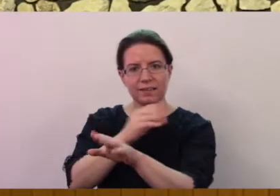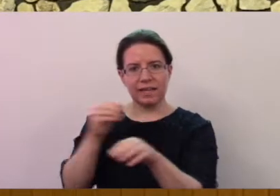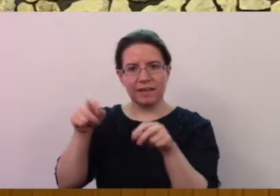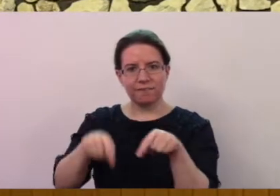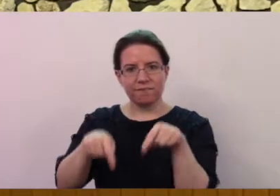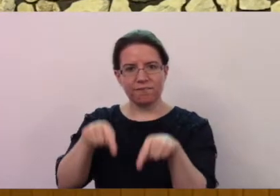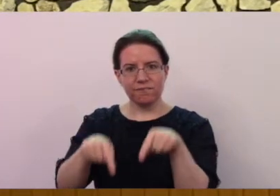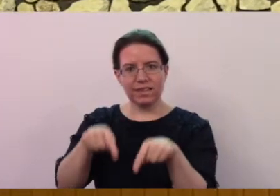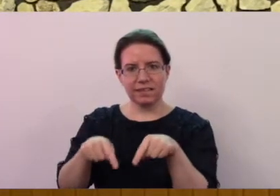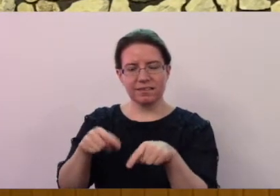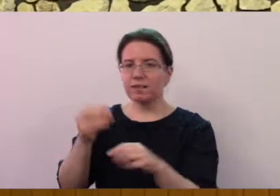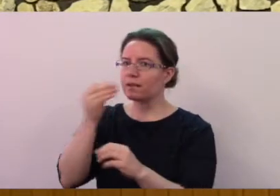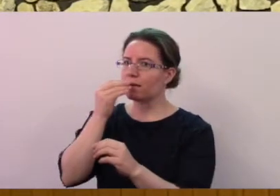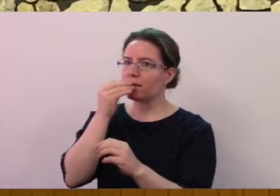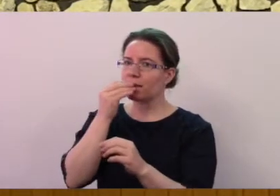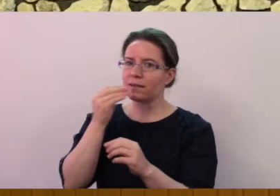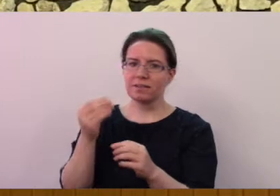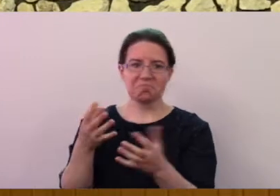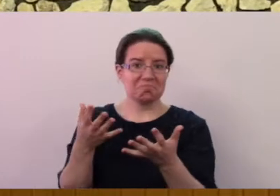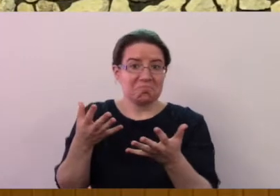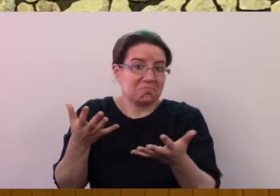rodents.